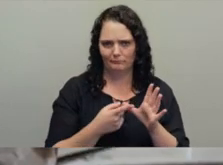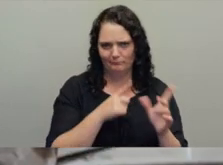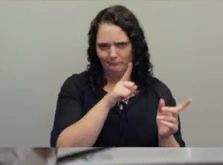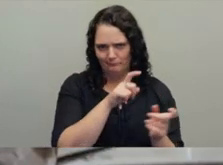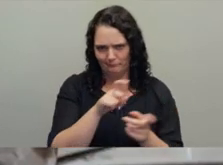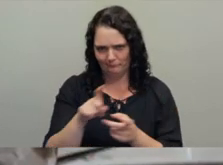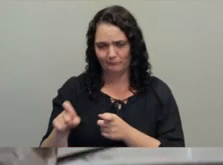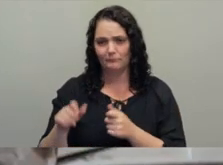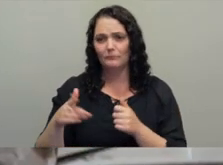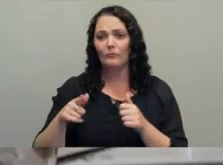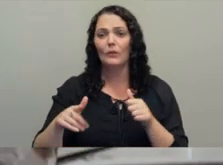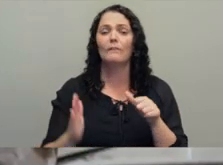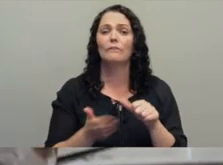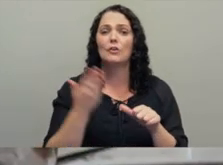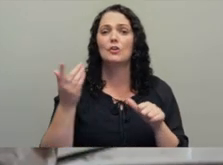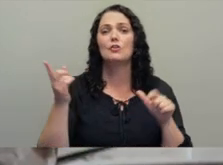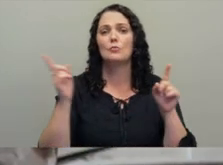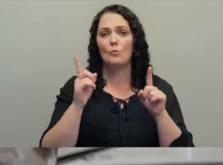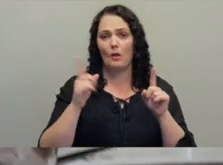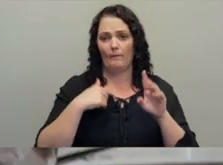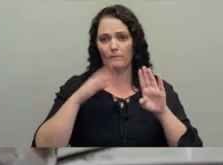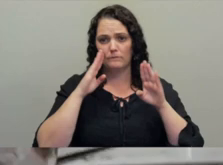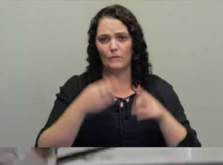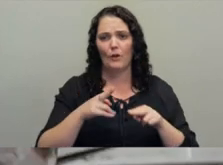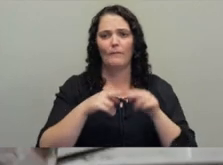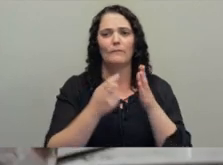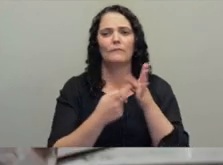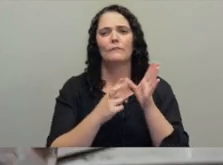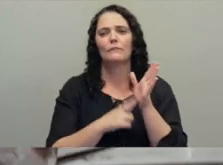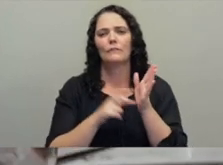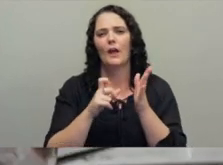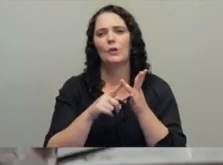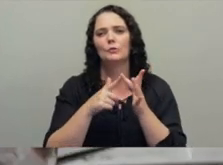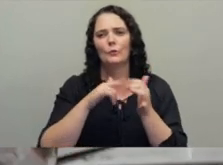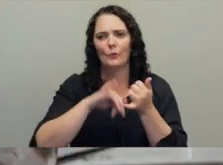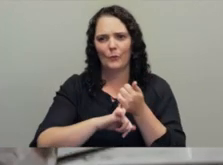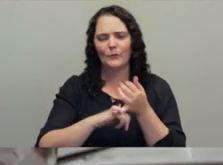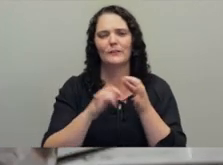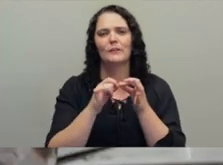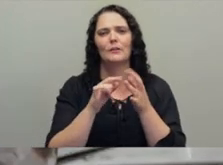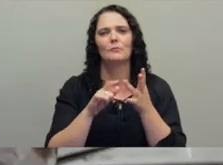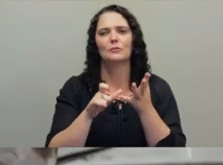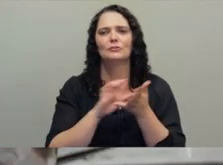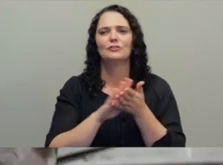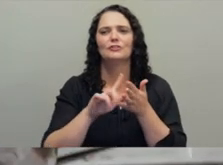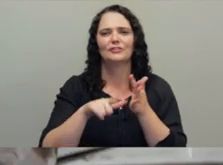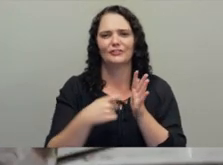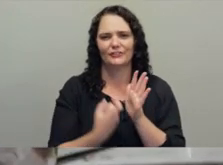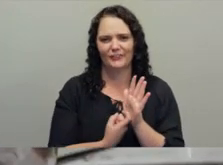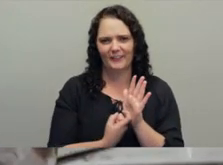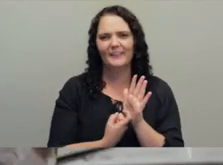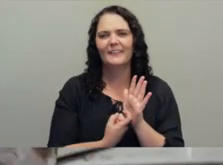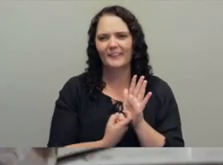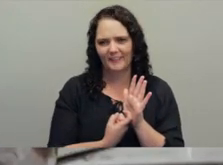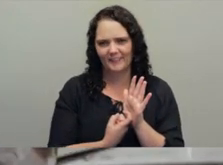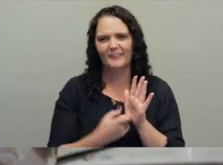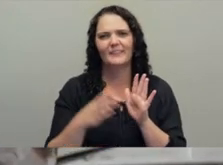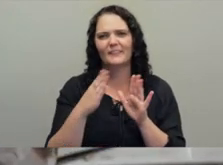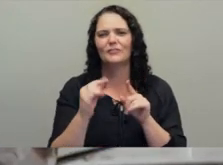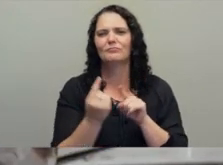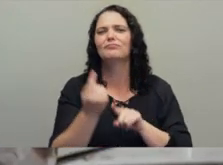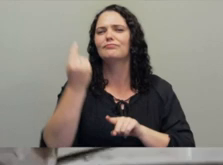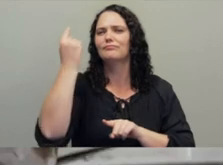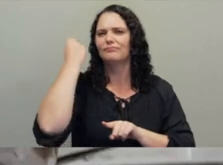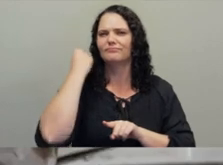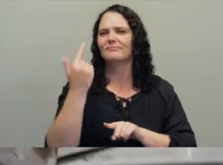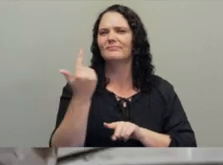by Francois Boucher, a Rococo artist from the 18th century. And you all should have received a link to